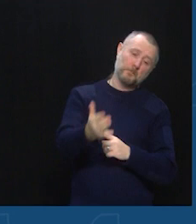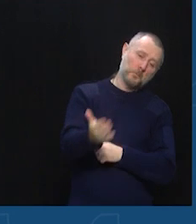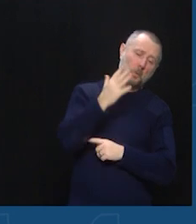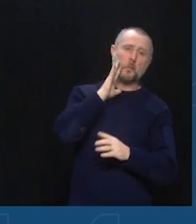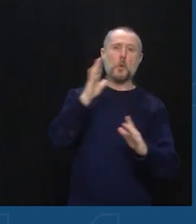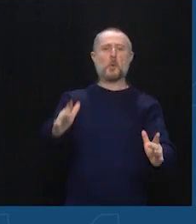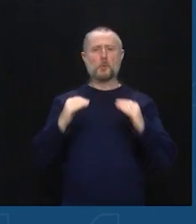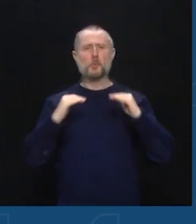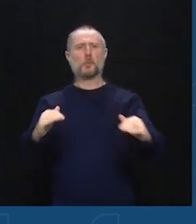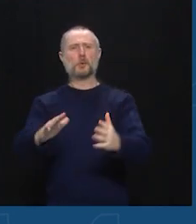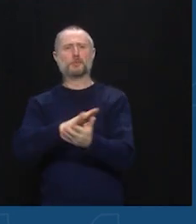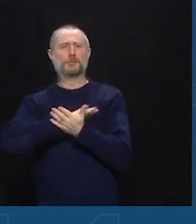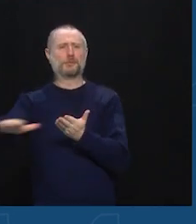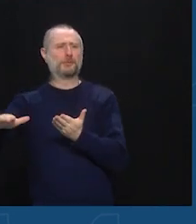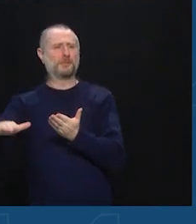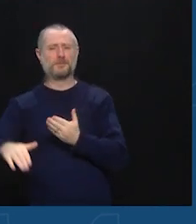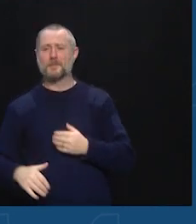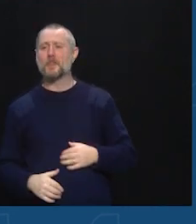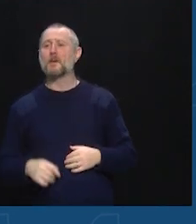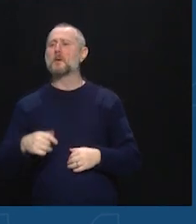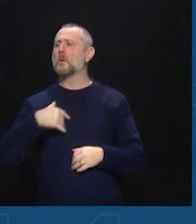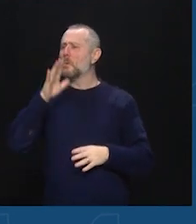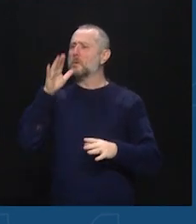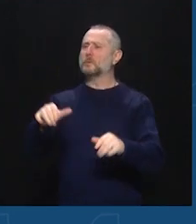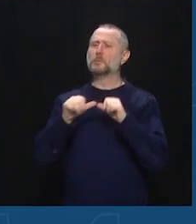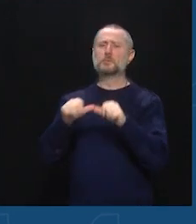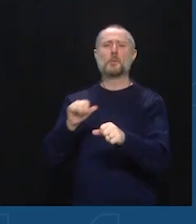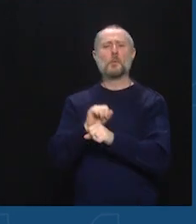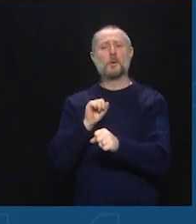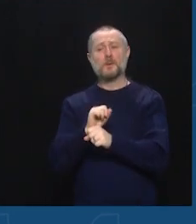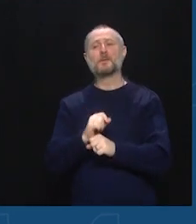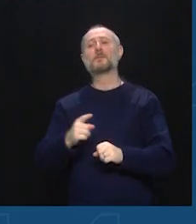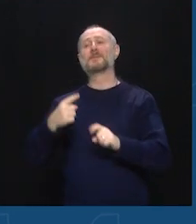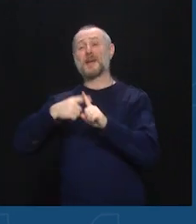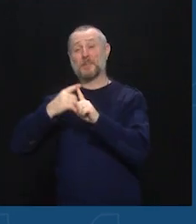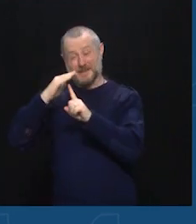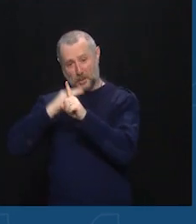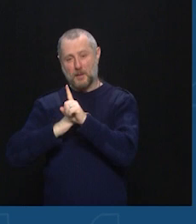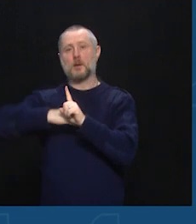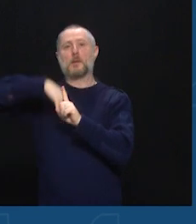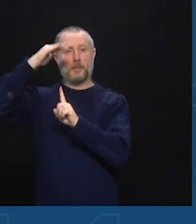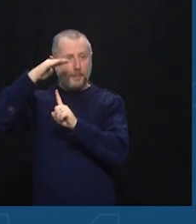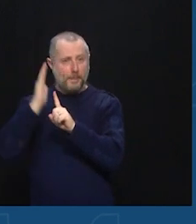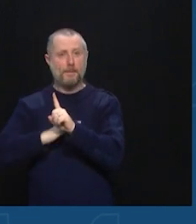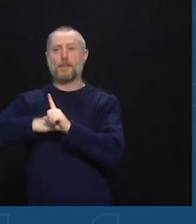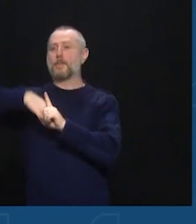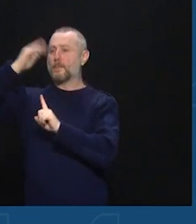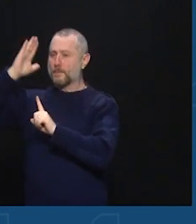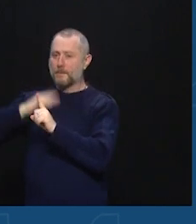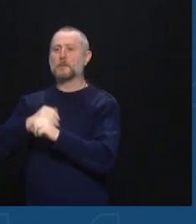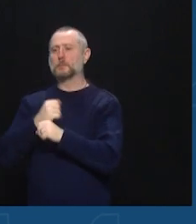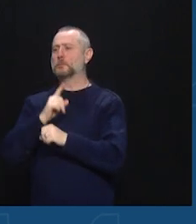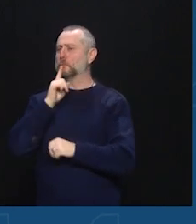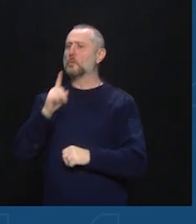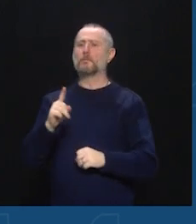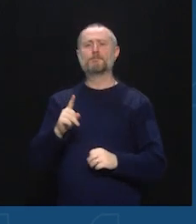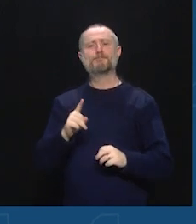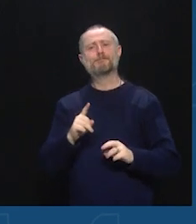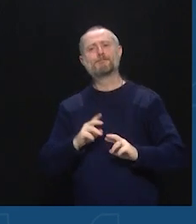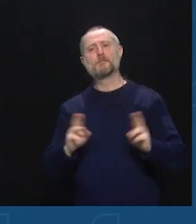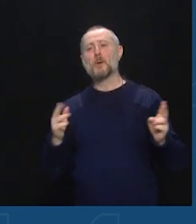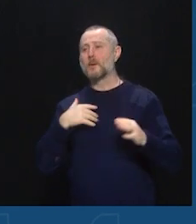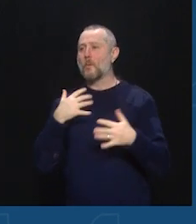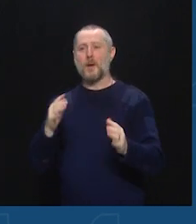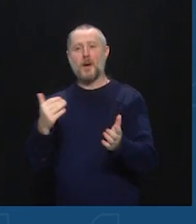We will stay at it, though, because given the fact that the temperatures are changing, we need to make sure that we're covered for any additional freeze